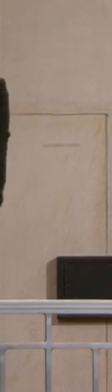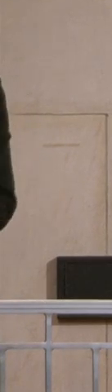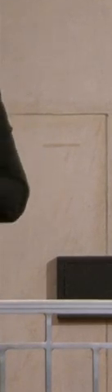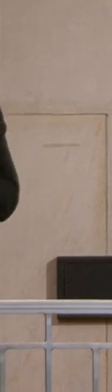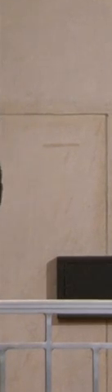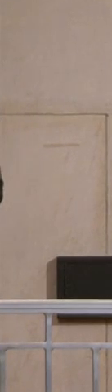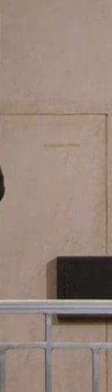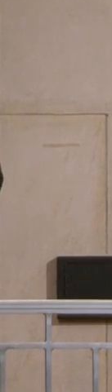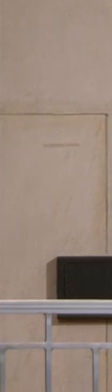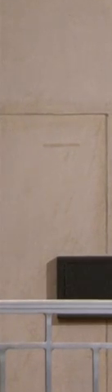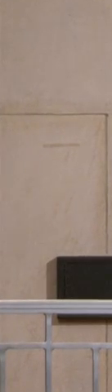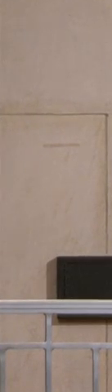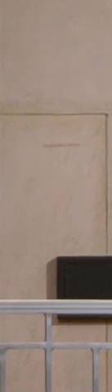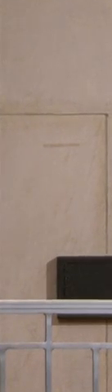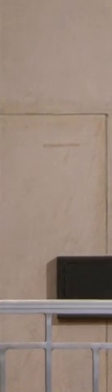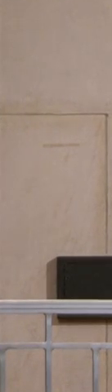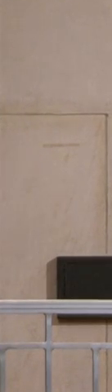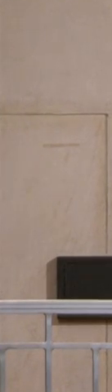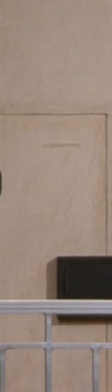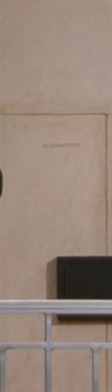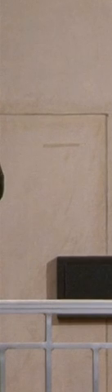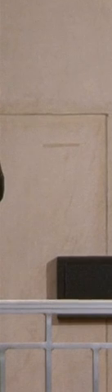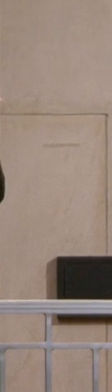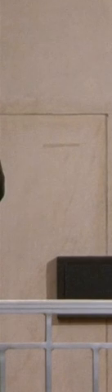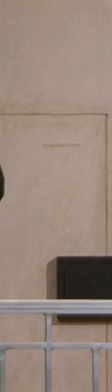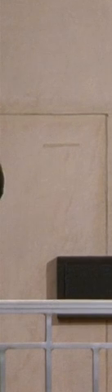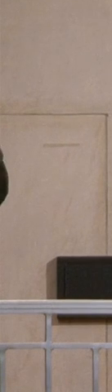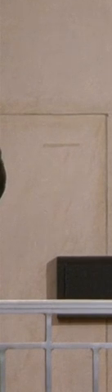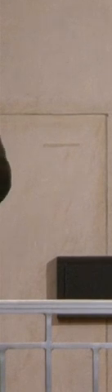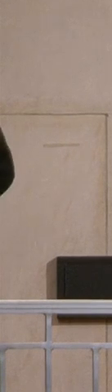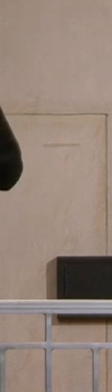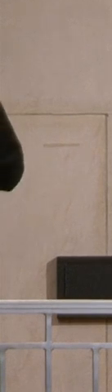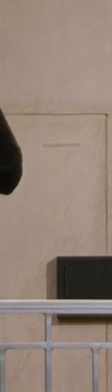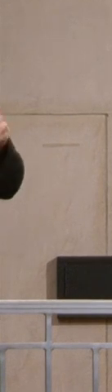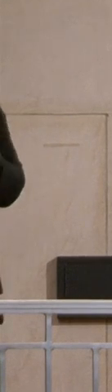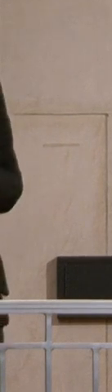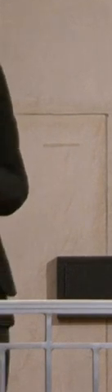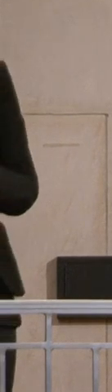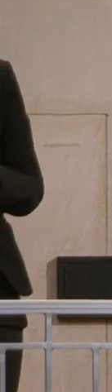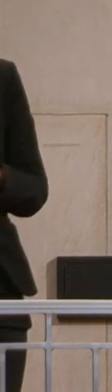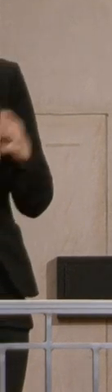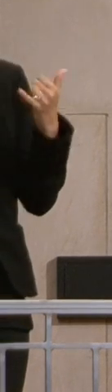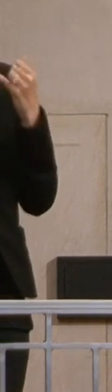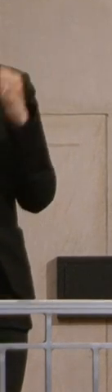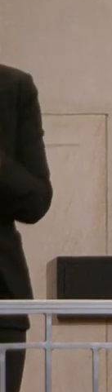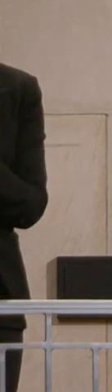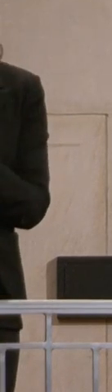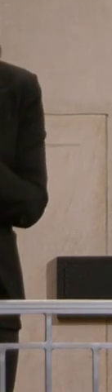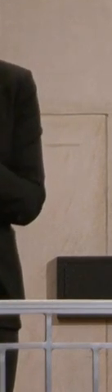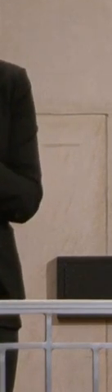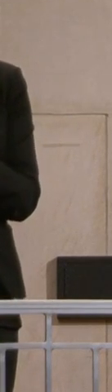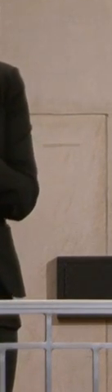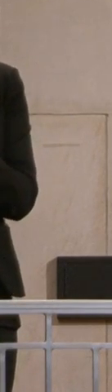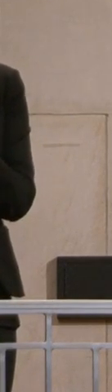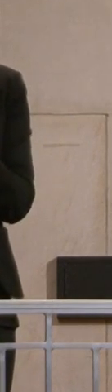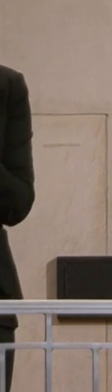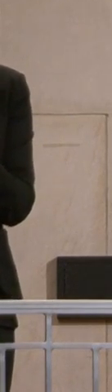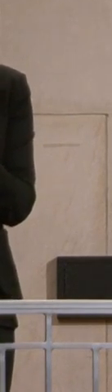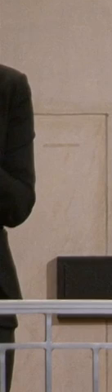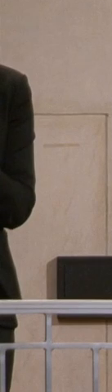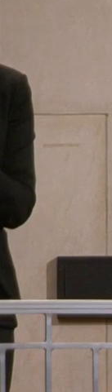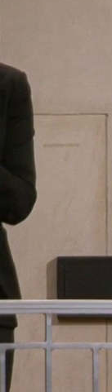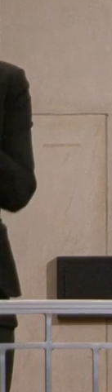to the journey that we know still stretches out before us. This year, this is a particularly